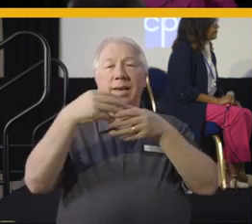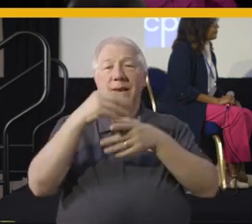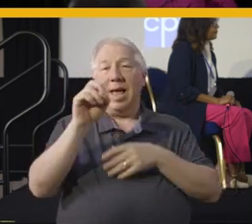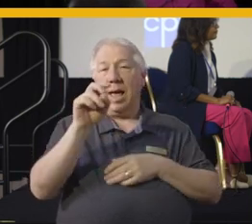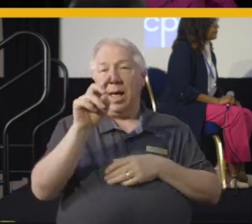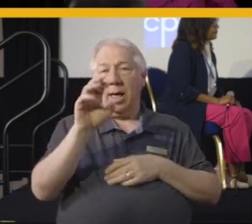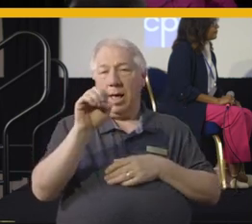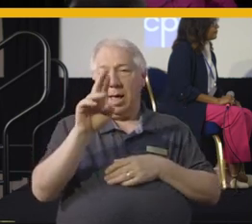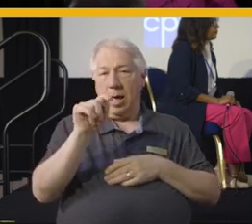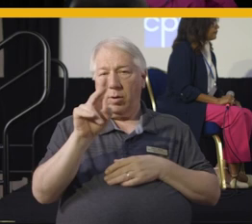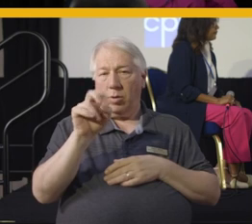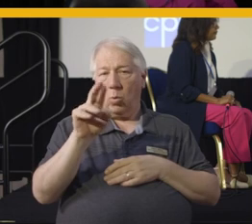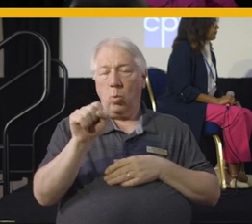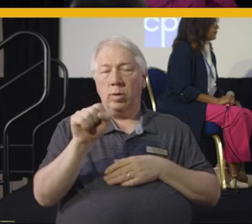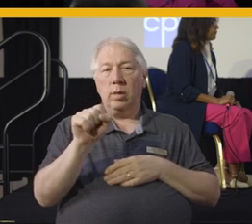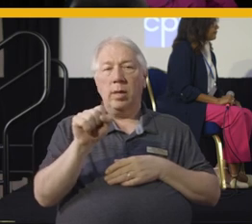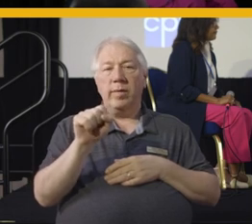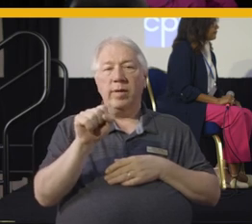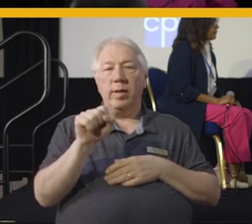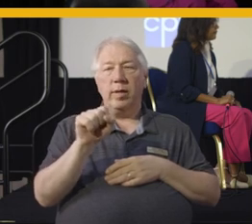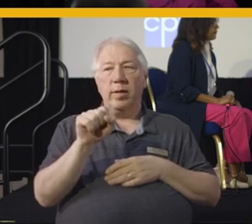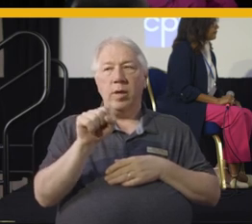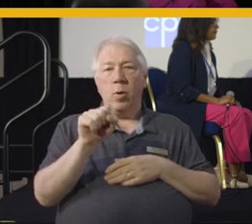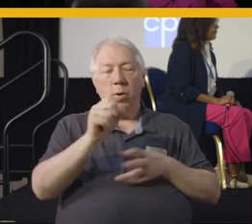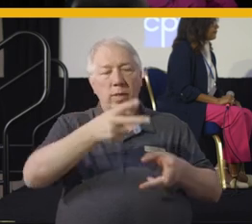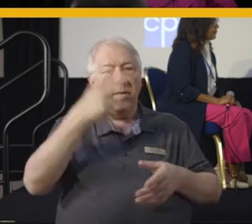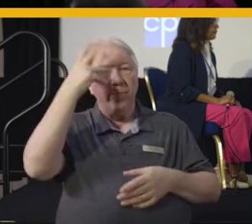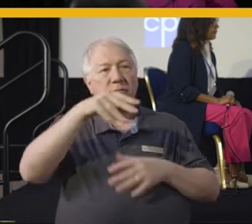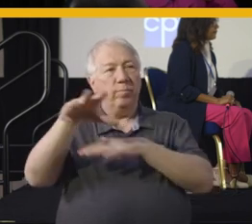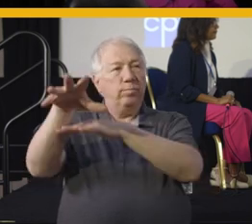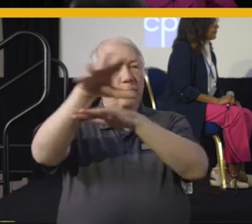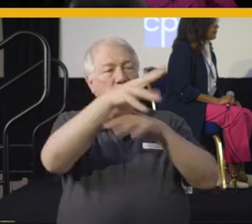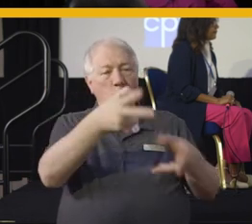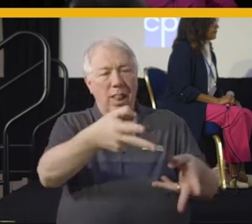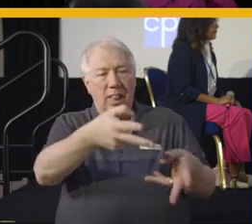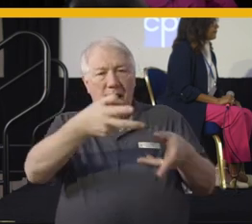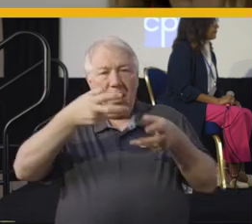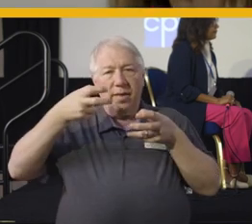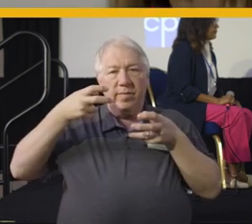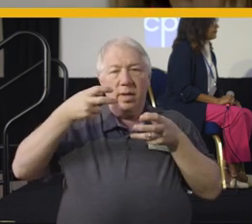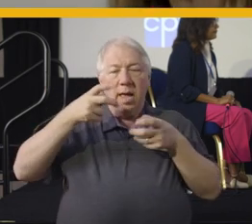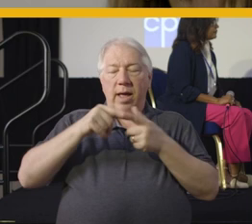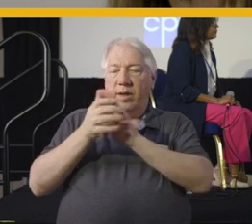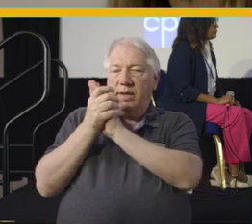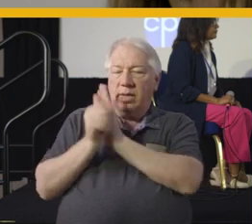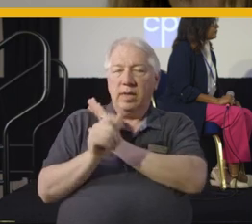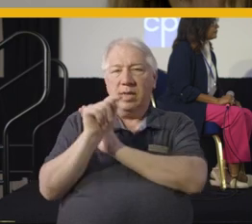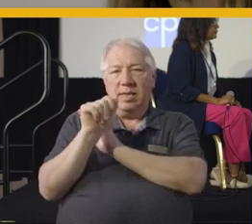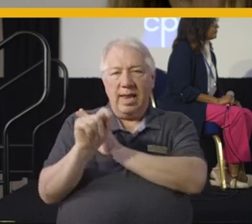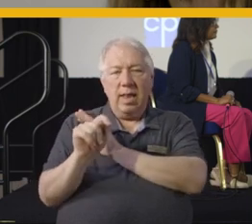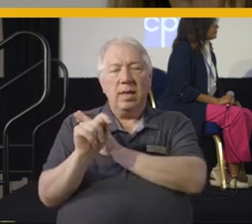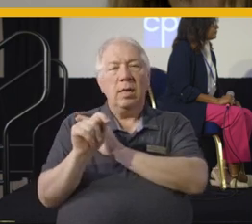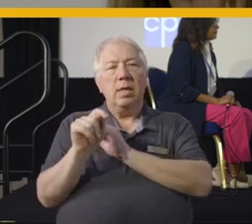is we will take, you know, lifts of the beautiful footage that they capture for the long form, but then we will get our talent to, you